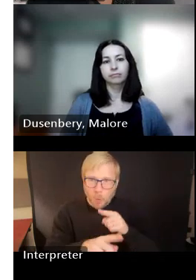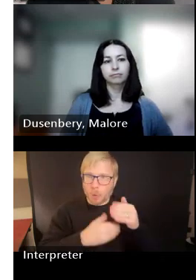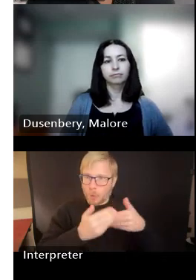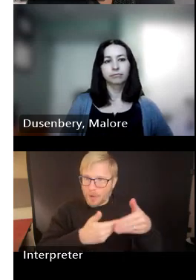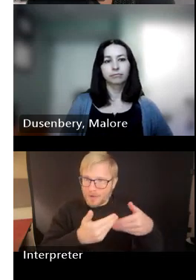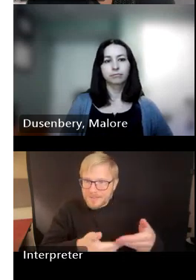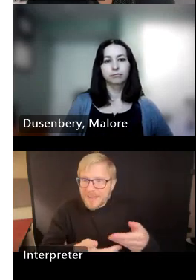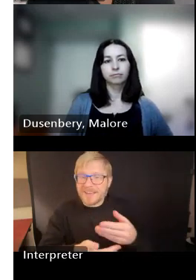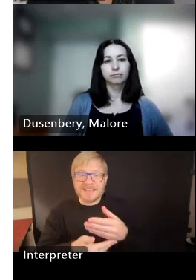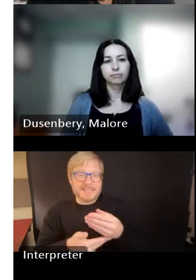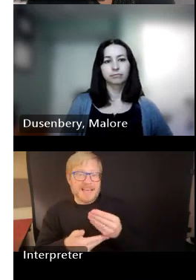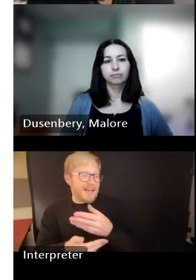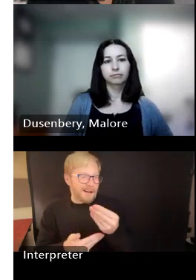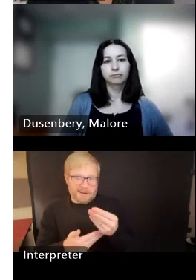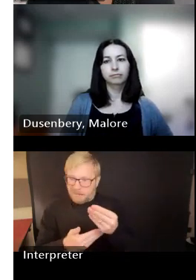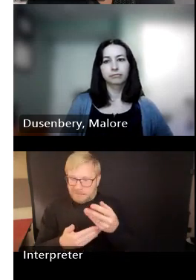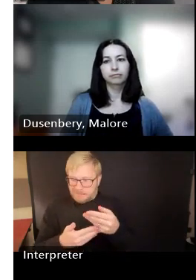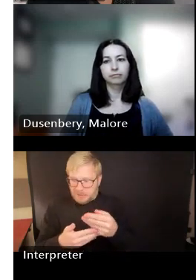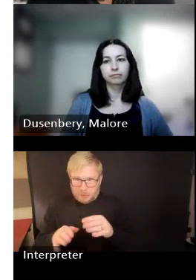again,